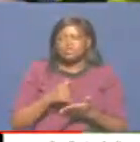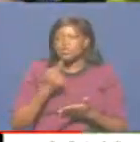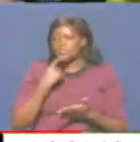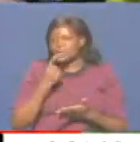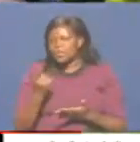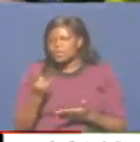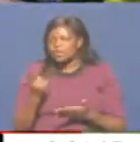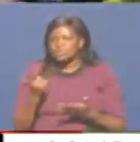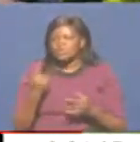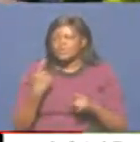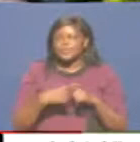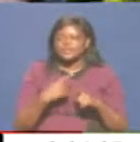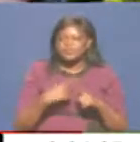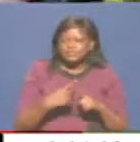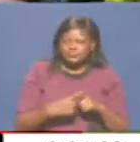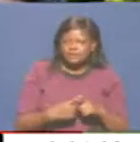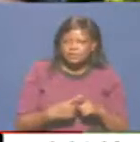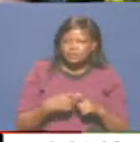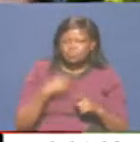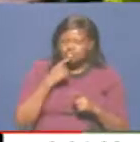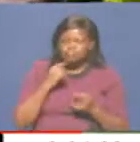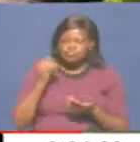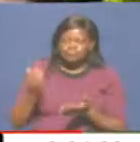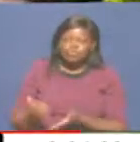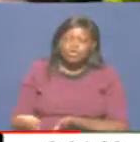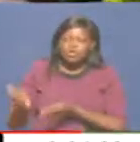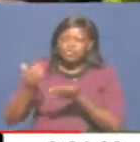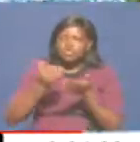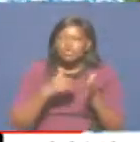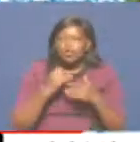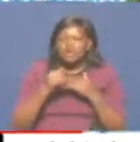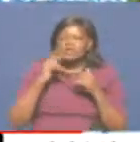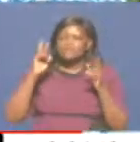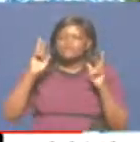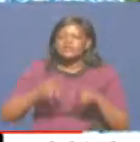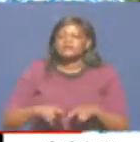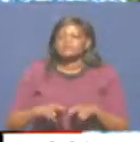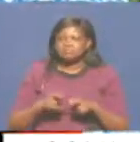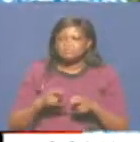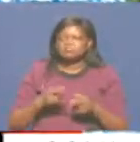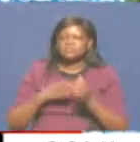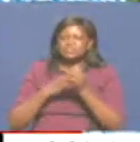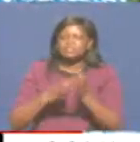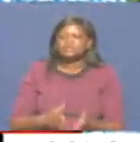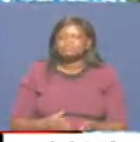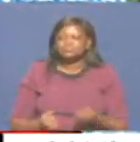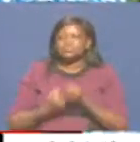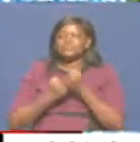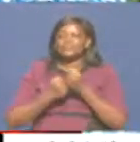was rallying Rift Valley leaders to support the president and his government. He told me,